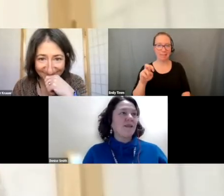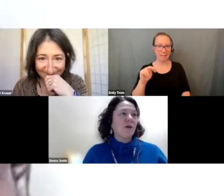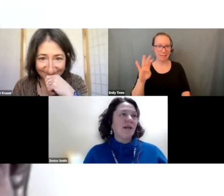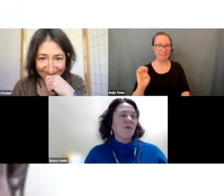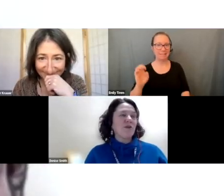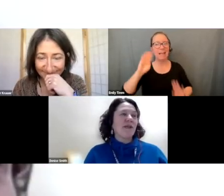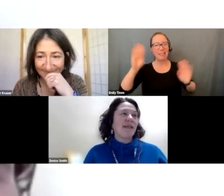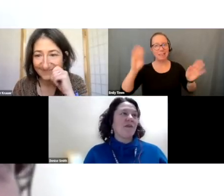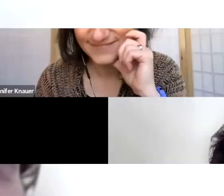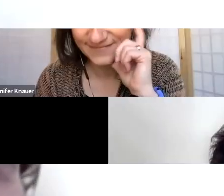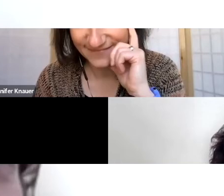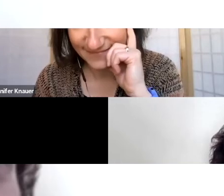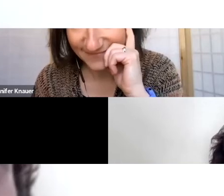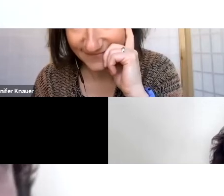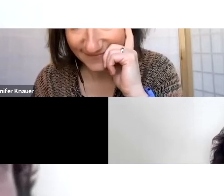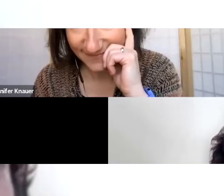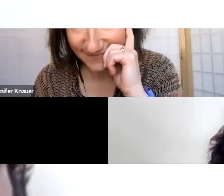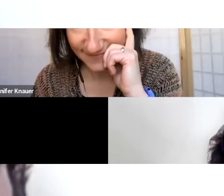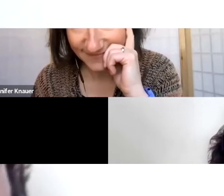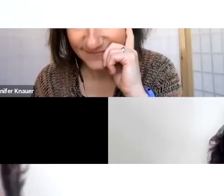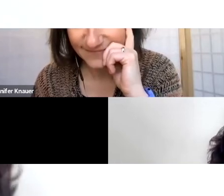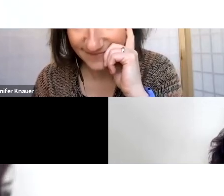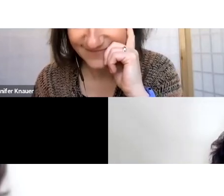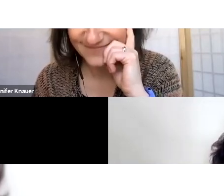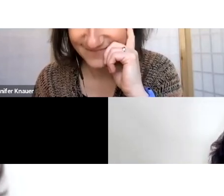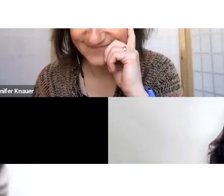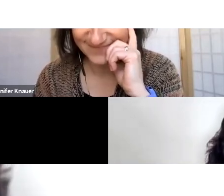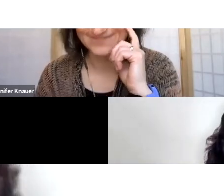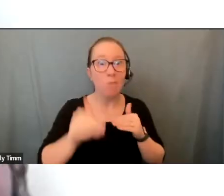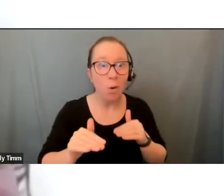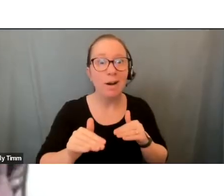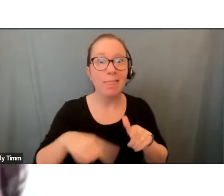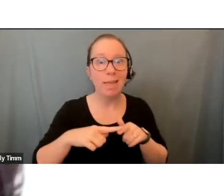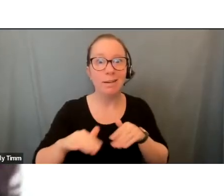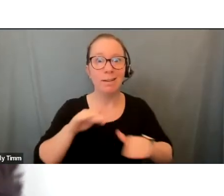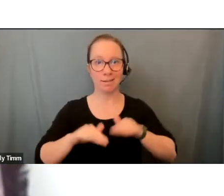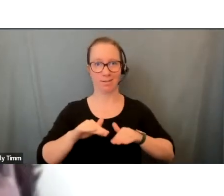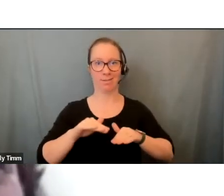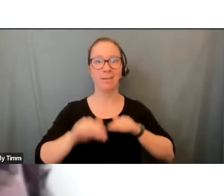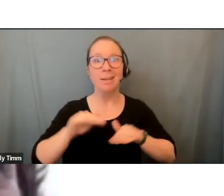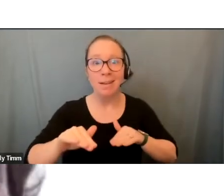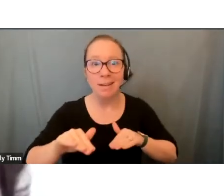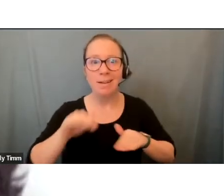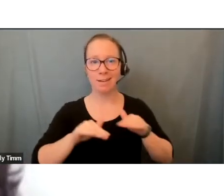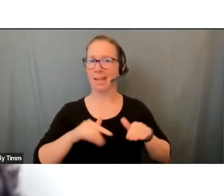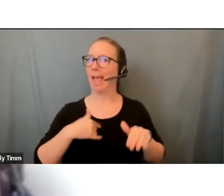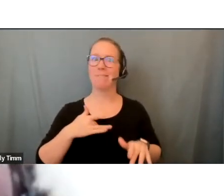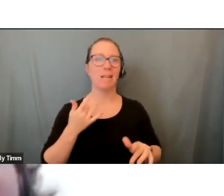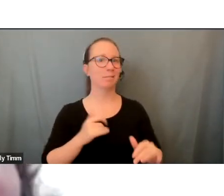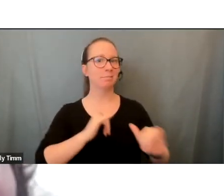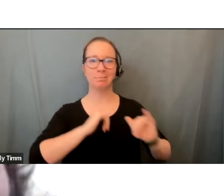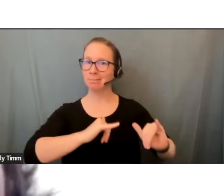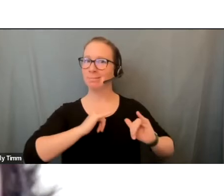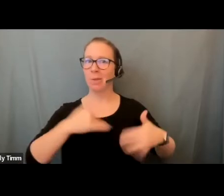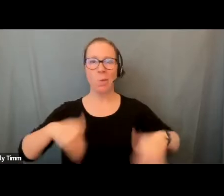Hi, Laurel, I appreciate that 1 step forward, 2 steps back analogy that you just gave, because I feel the same way some